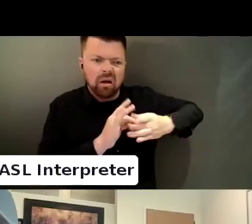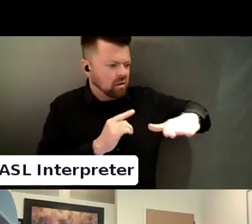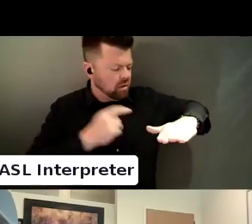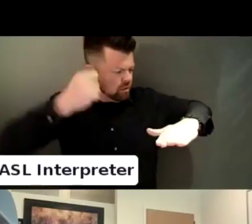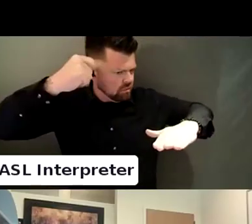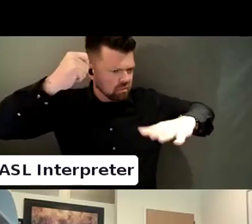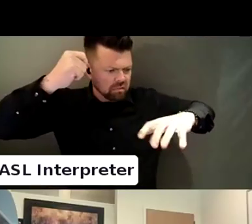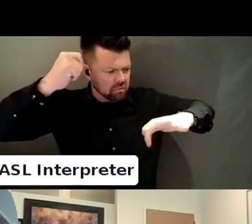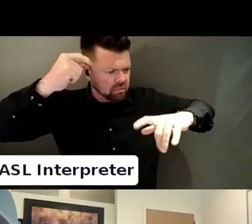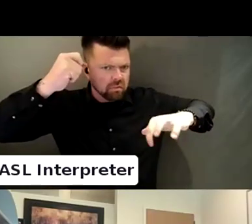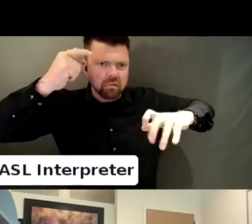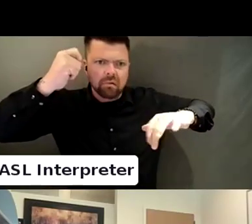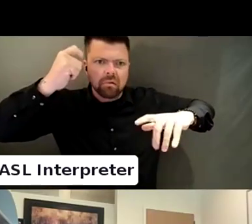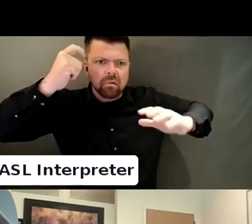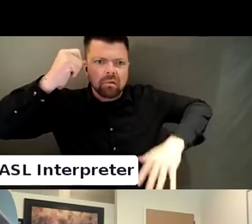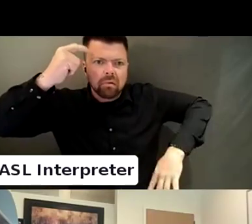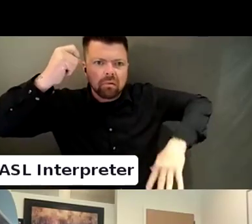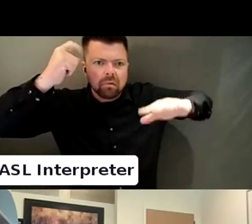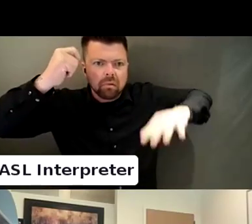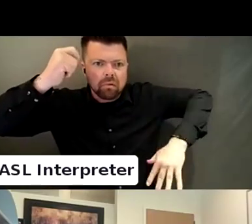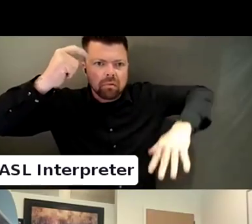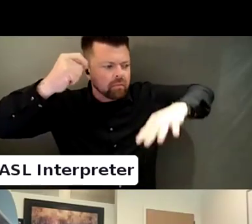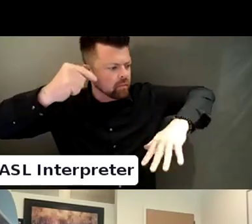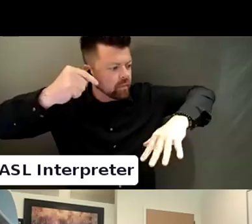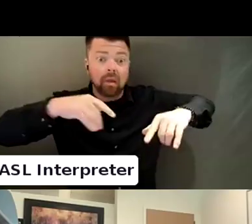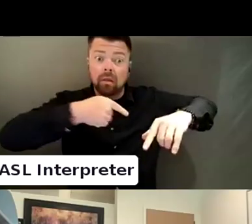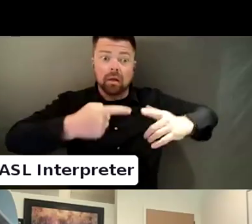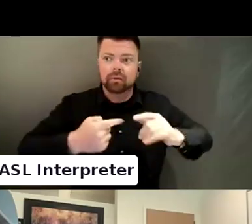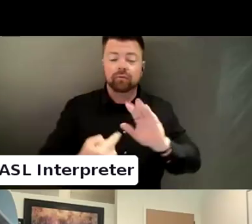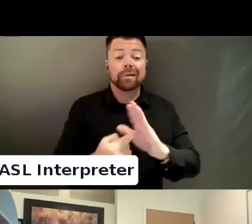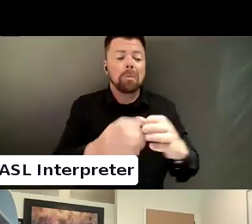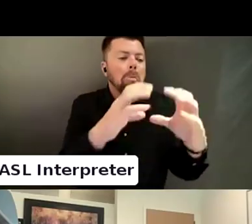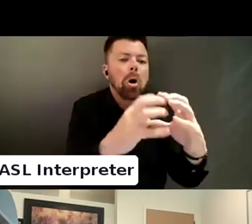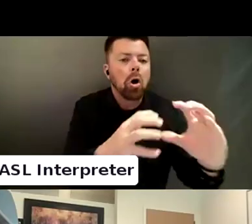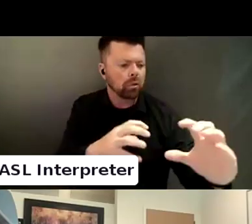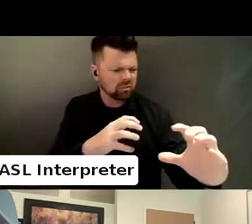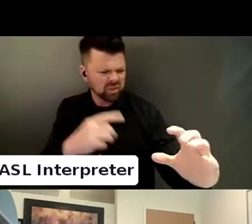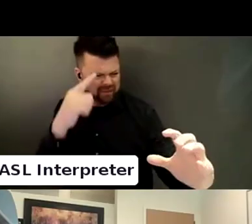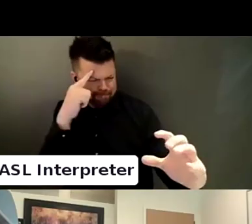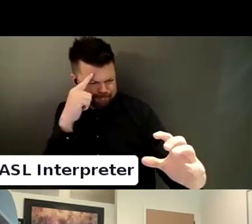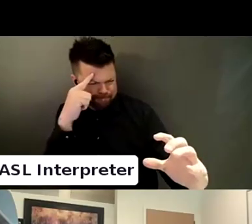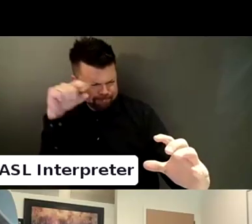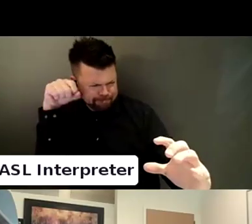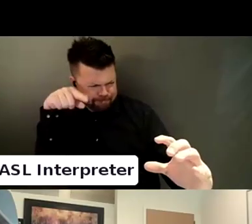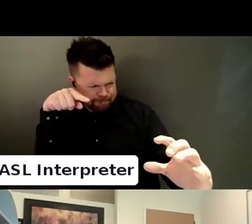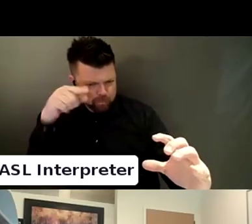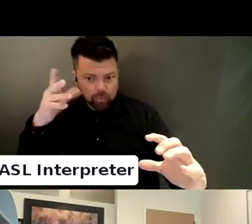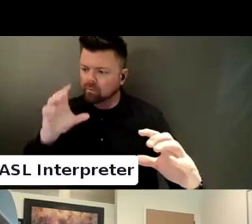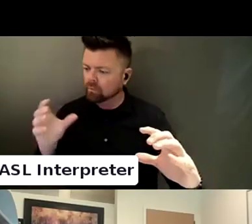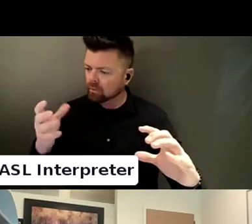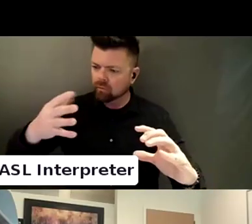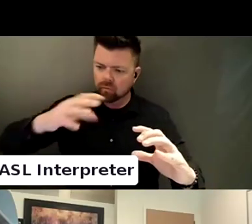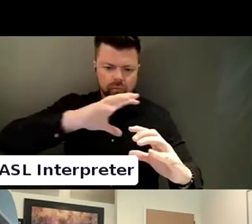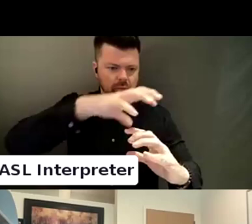think about reaching out, for example, to pick up a ball or to pick up a cup, a robot arm was